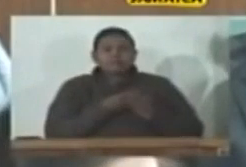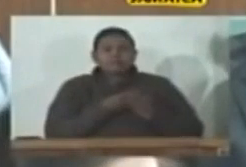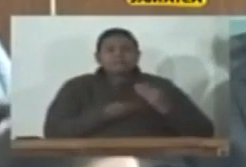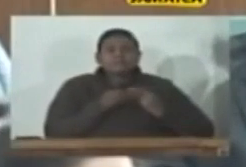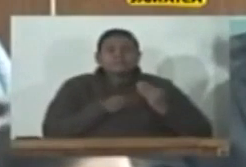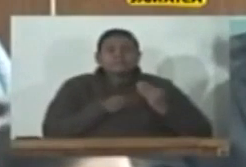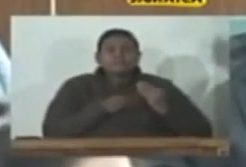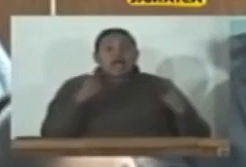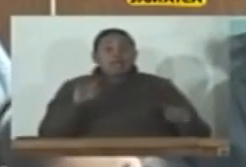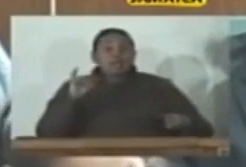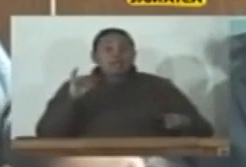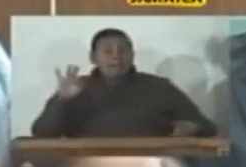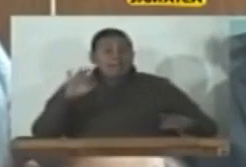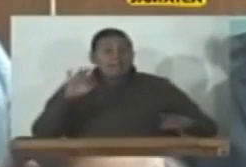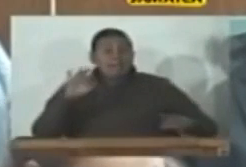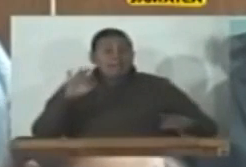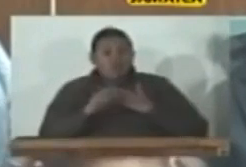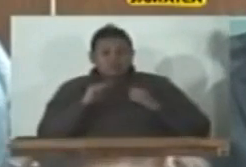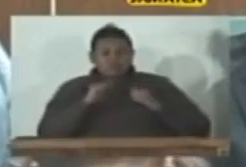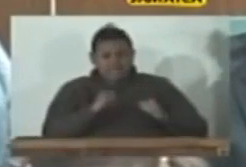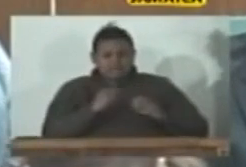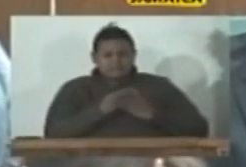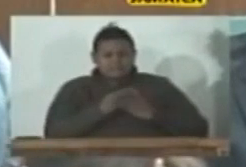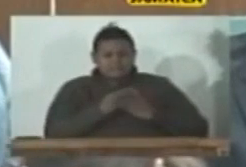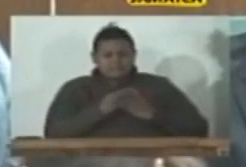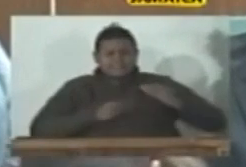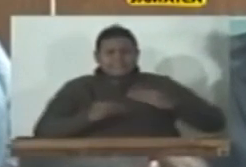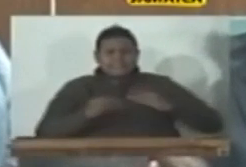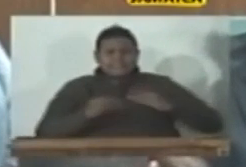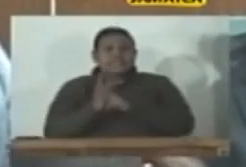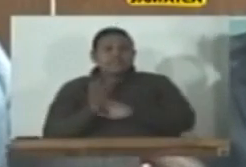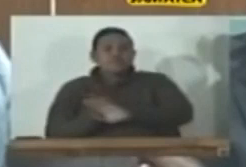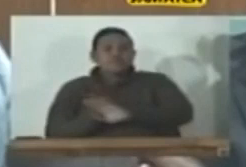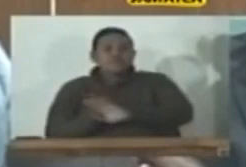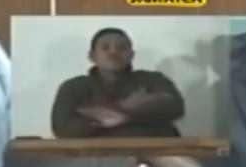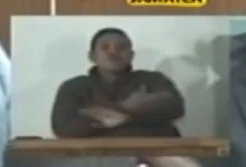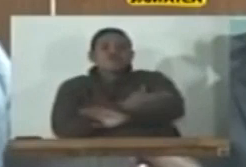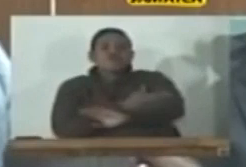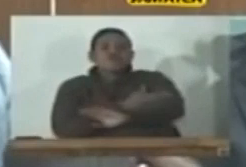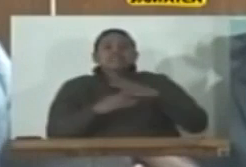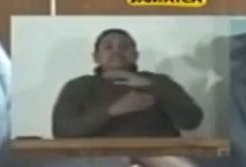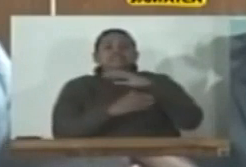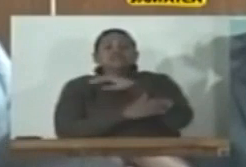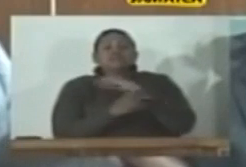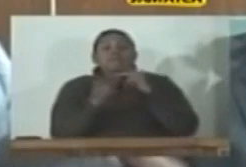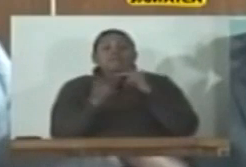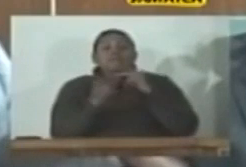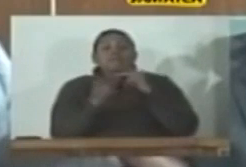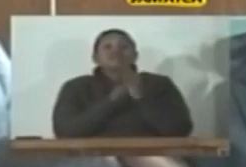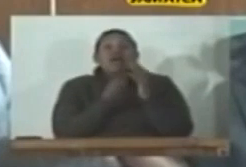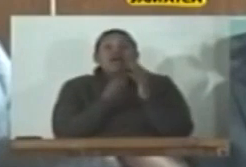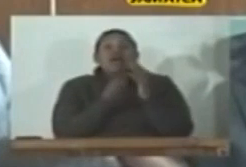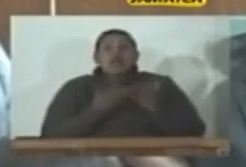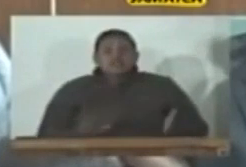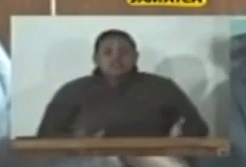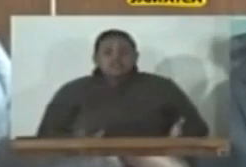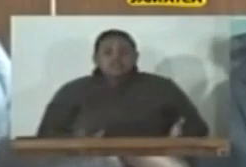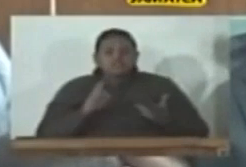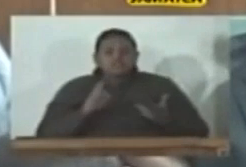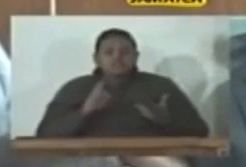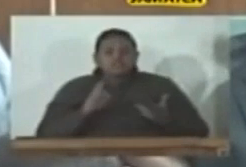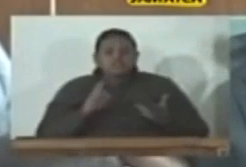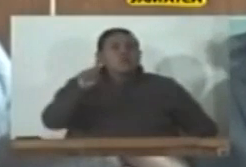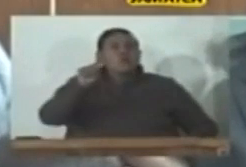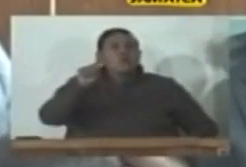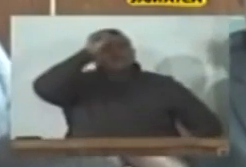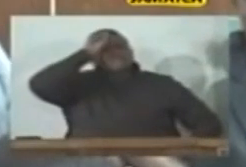the state of the public finances, the number one question must be, why can't Jamaica break through to much higher levels